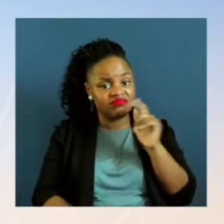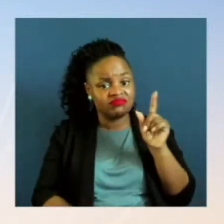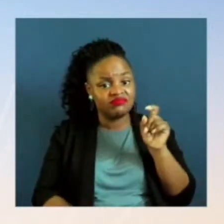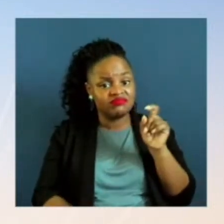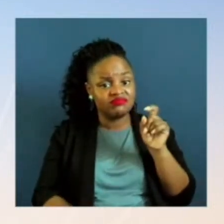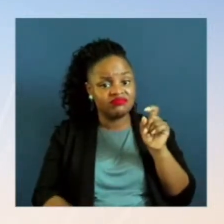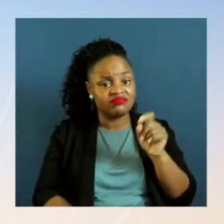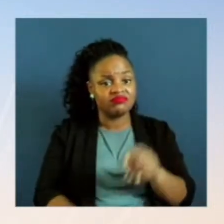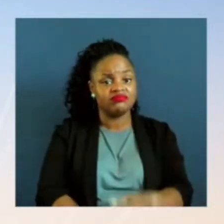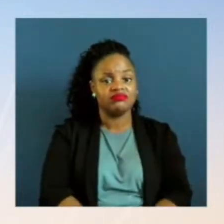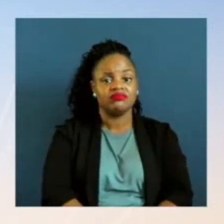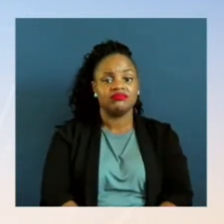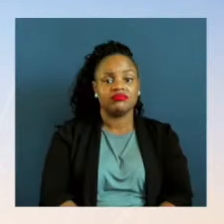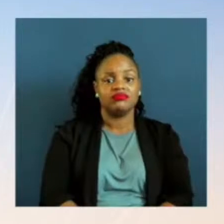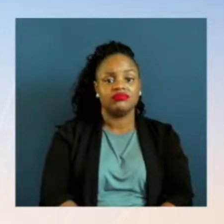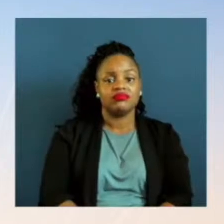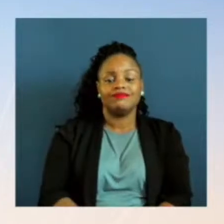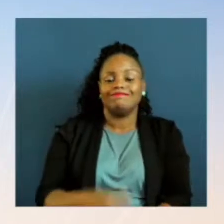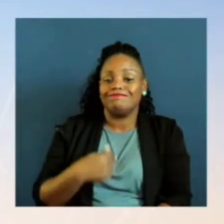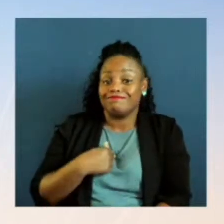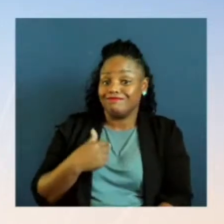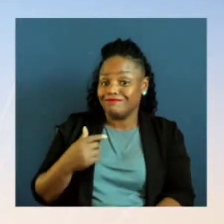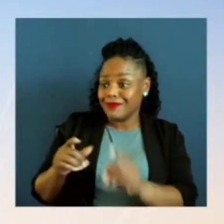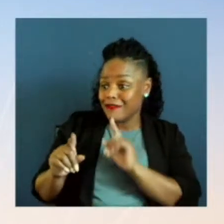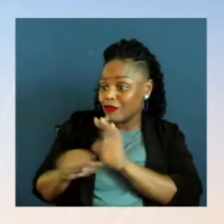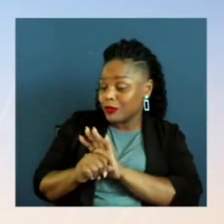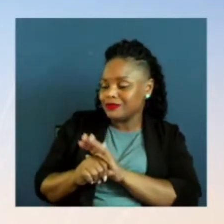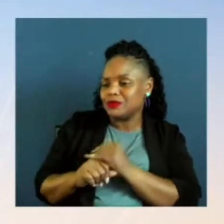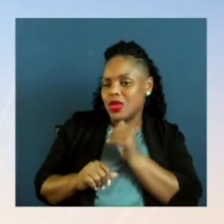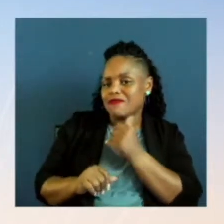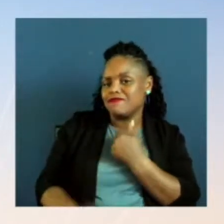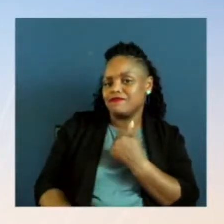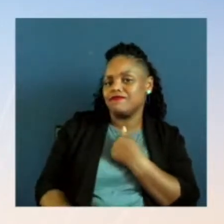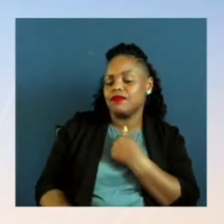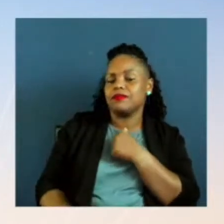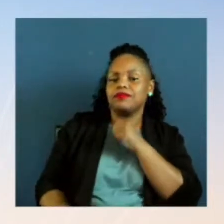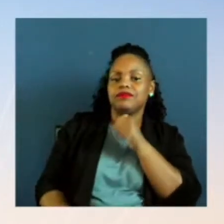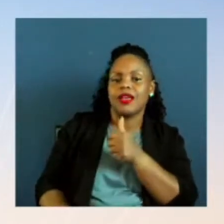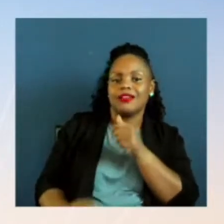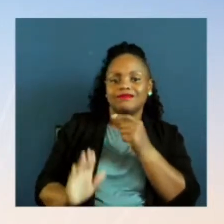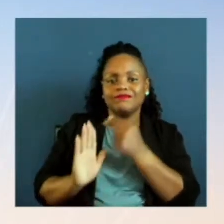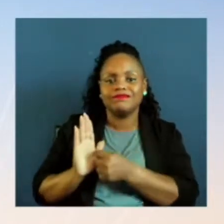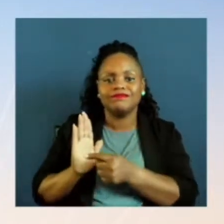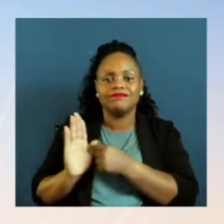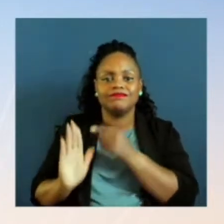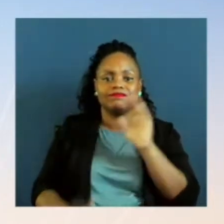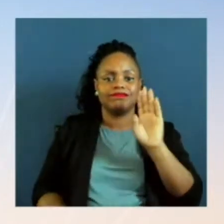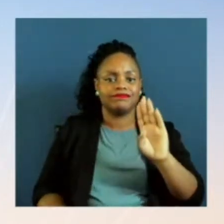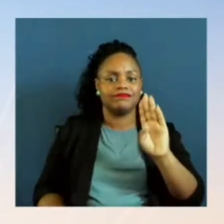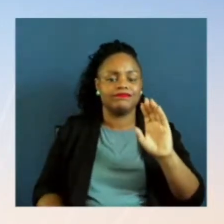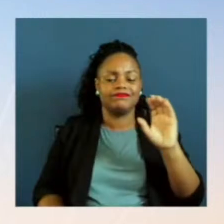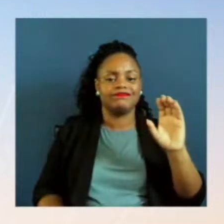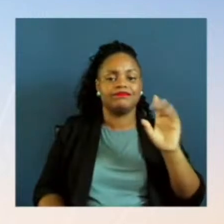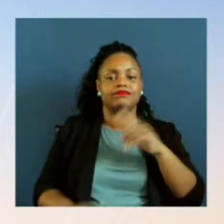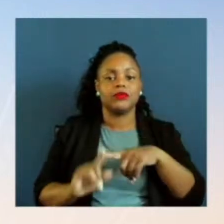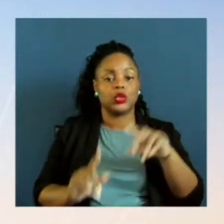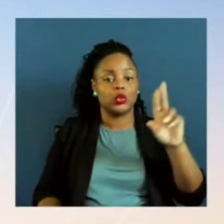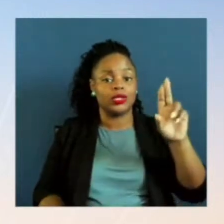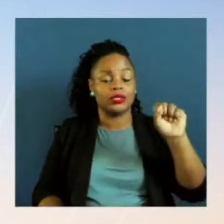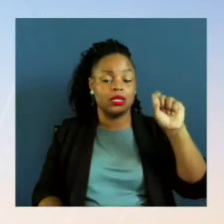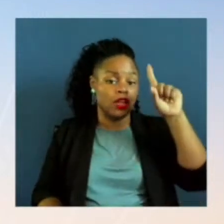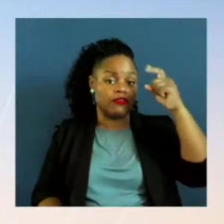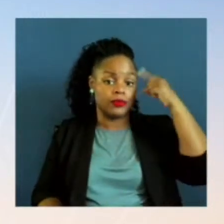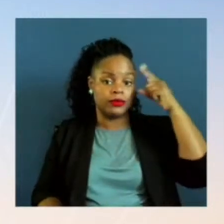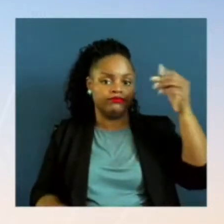of those details. I'm not questioning the BBC's reporting. I just don't have any confirmation of them from the U.S. government. I would certainly point you to the Department of Defense